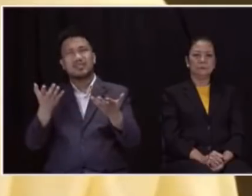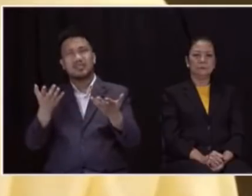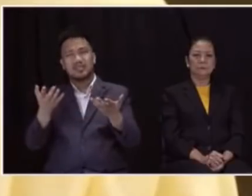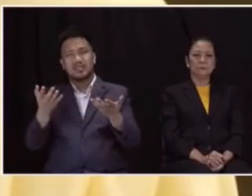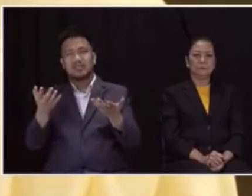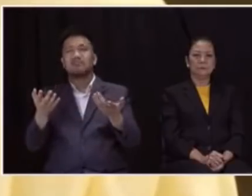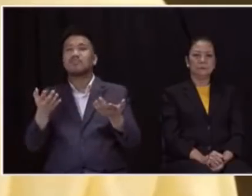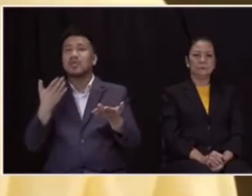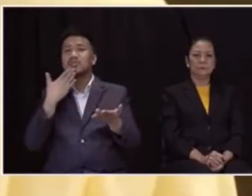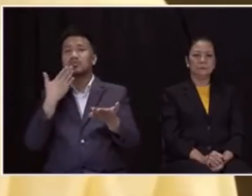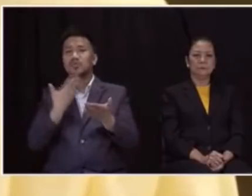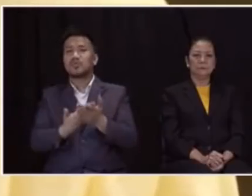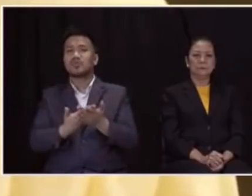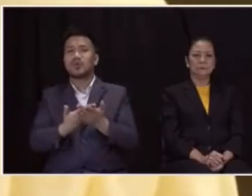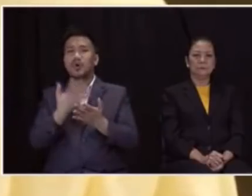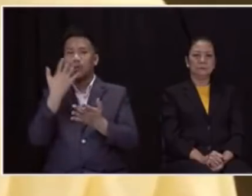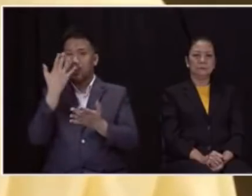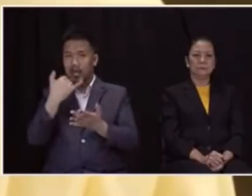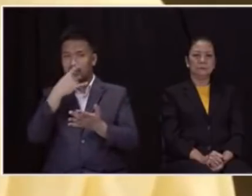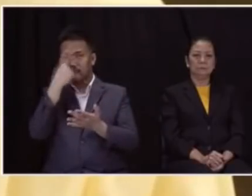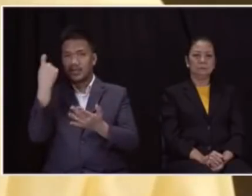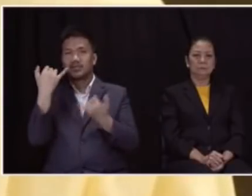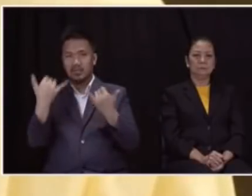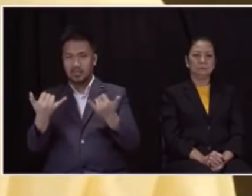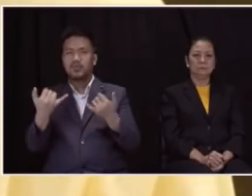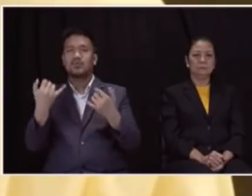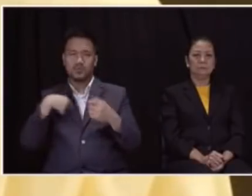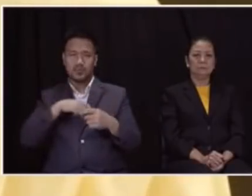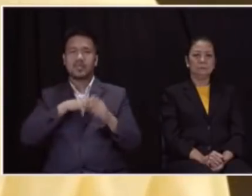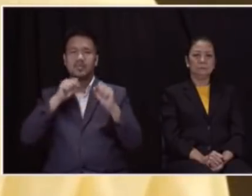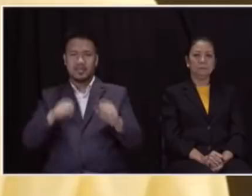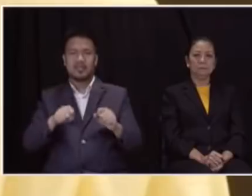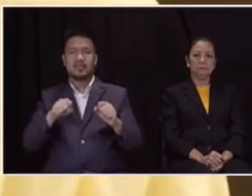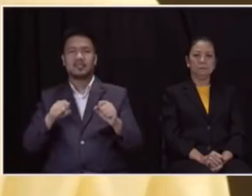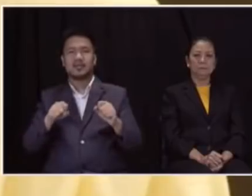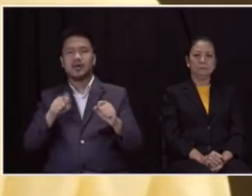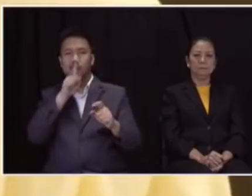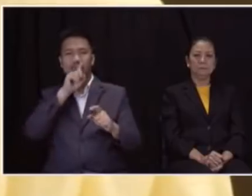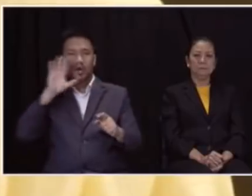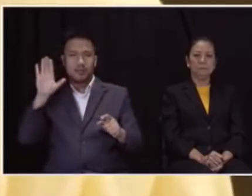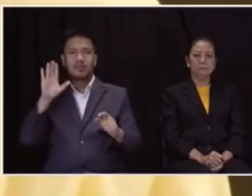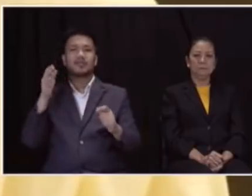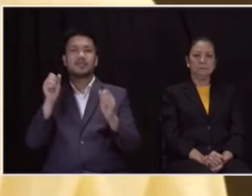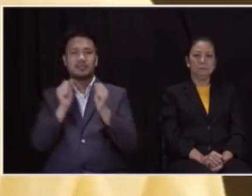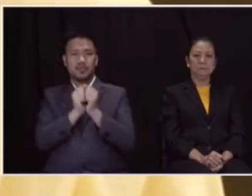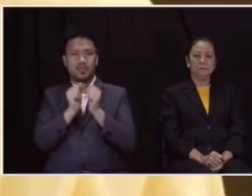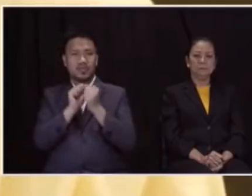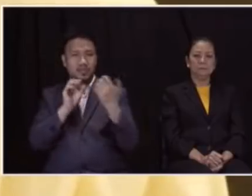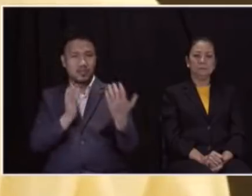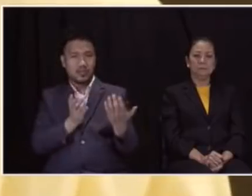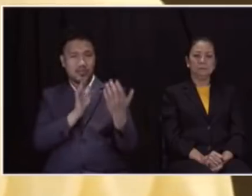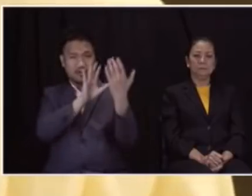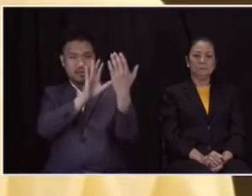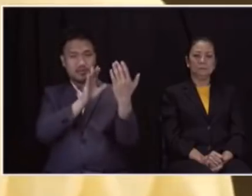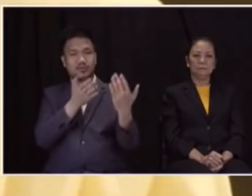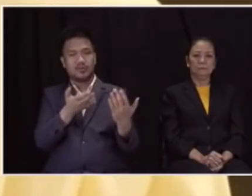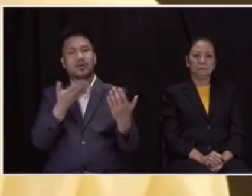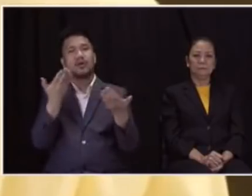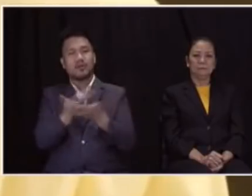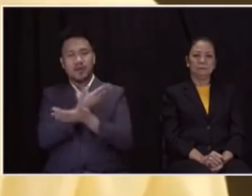well so that now we can do this in front of you, our new archbishop. So